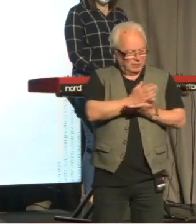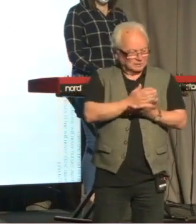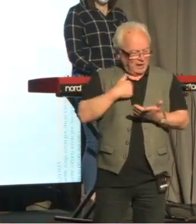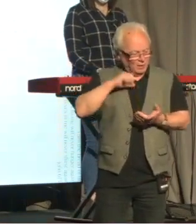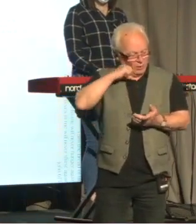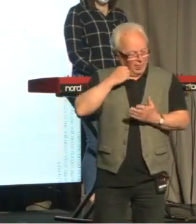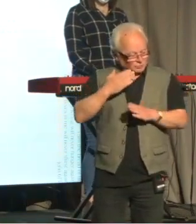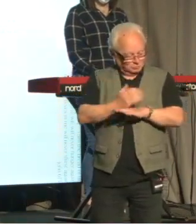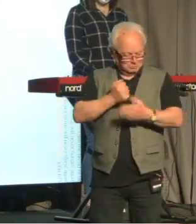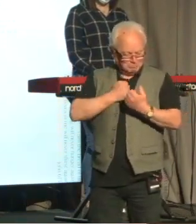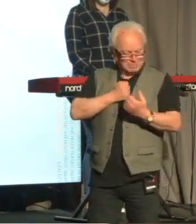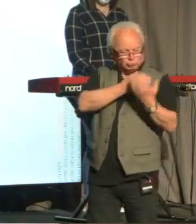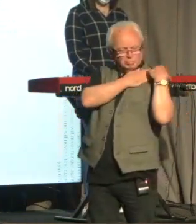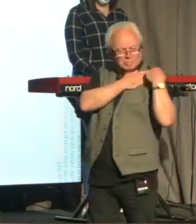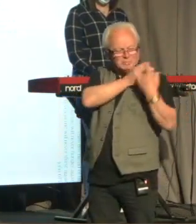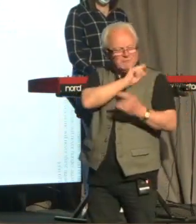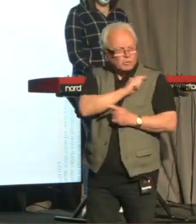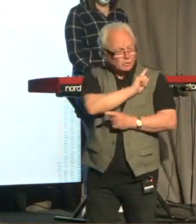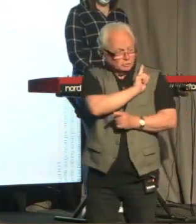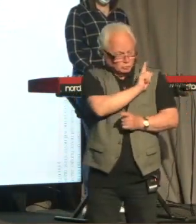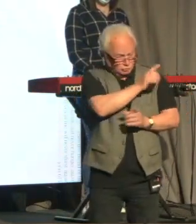And later he went to the cross.